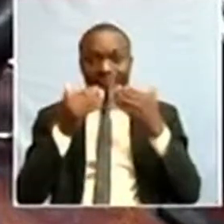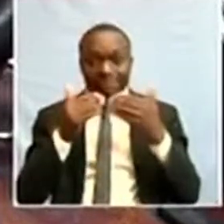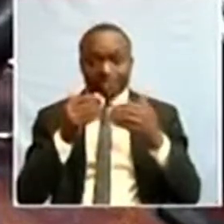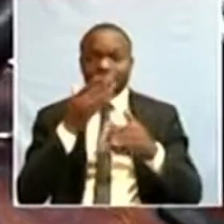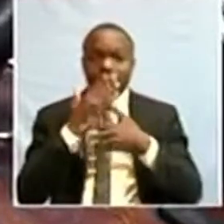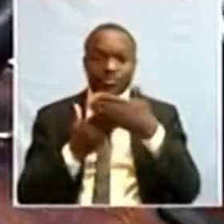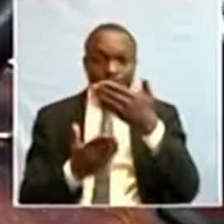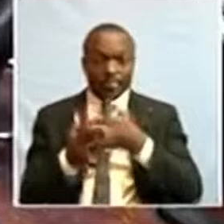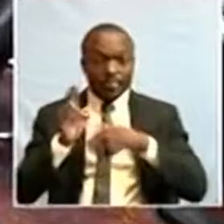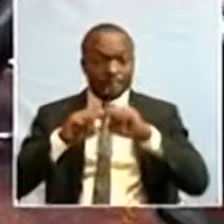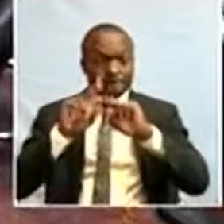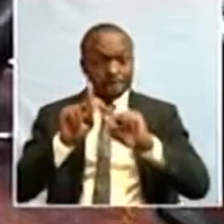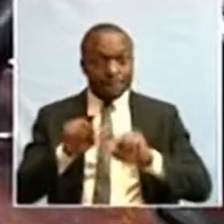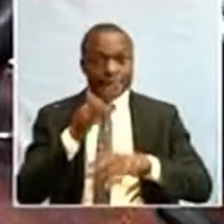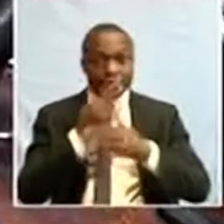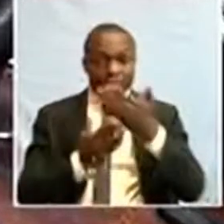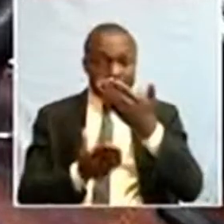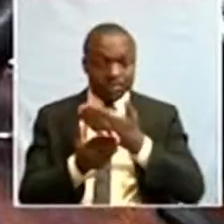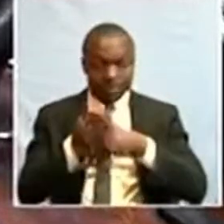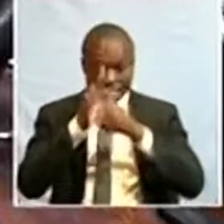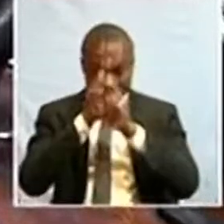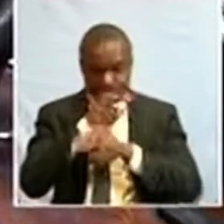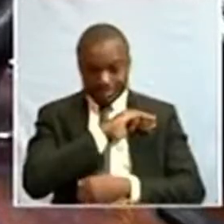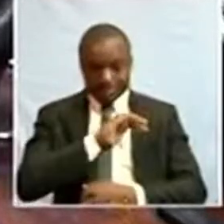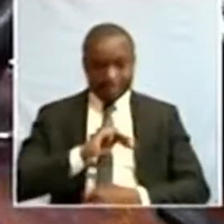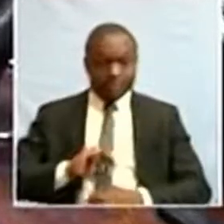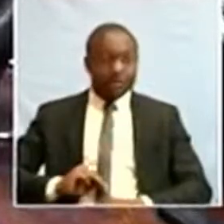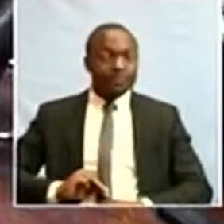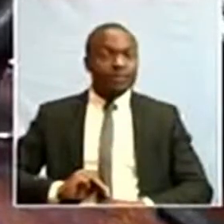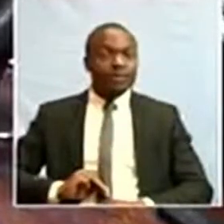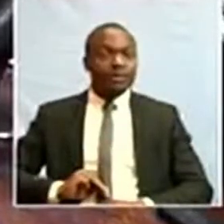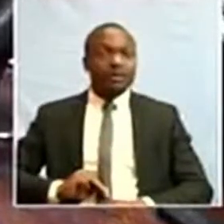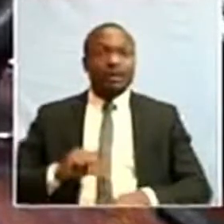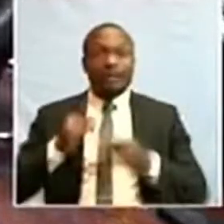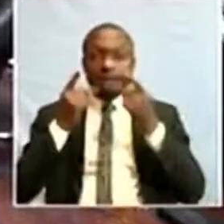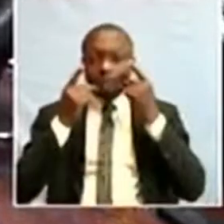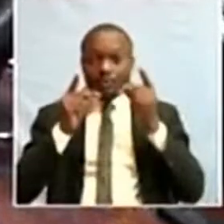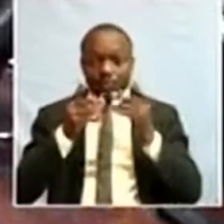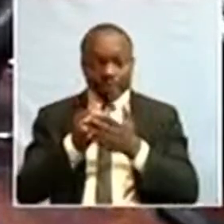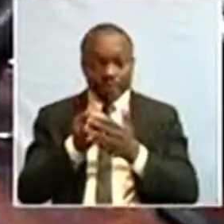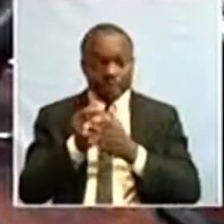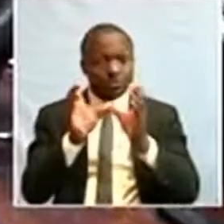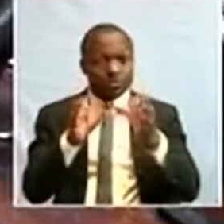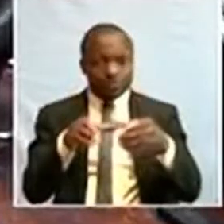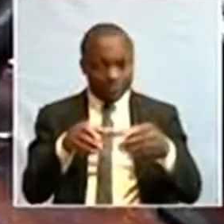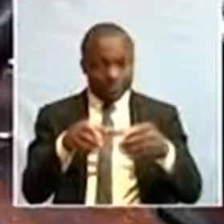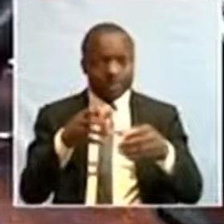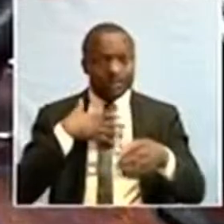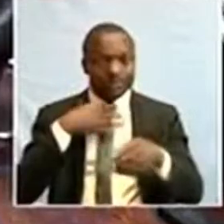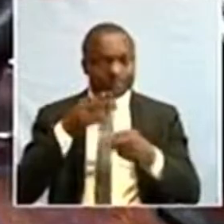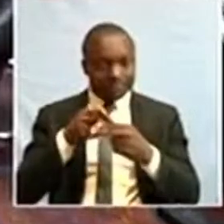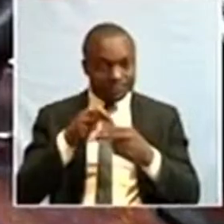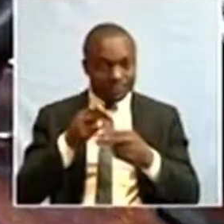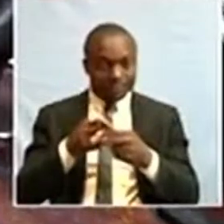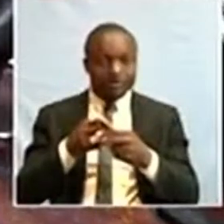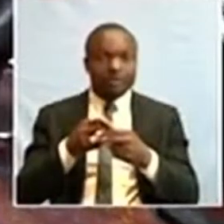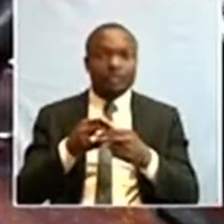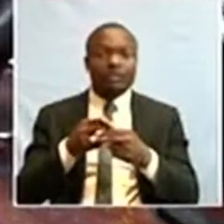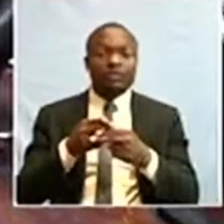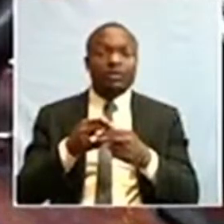Good morning, Chair. Good morning, honorable members of the Public Accounts Committee. My name is Ajole